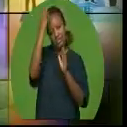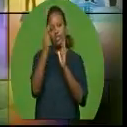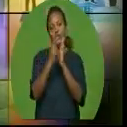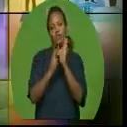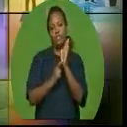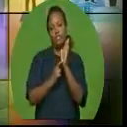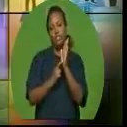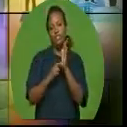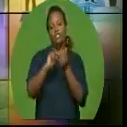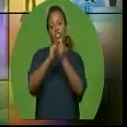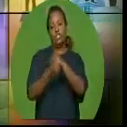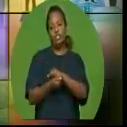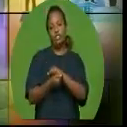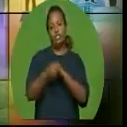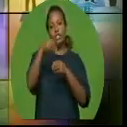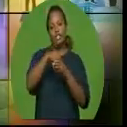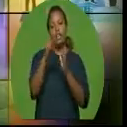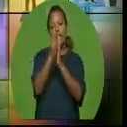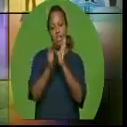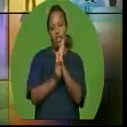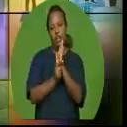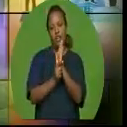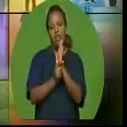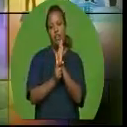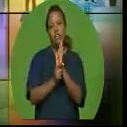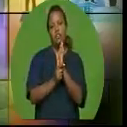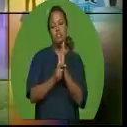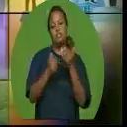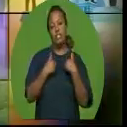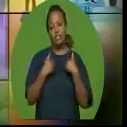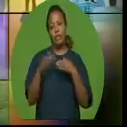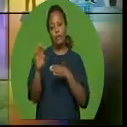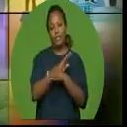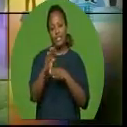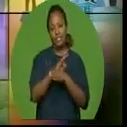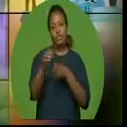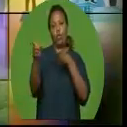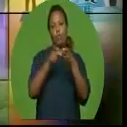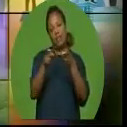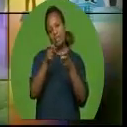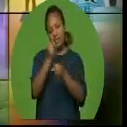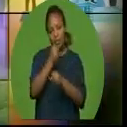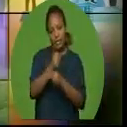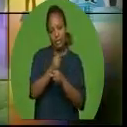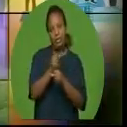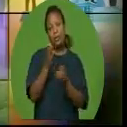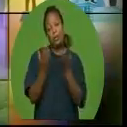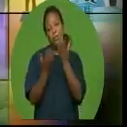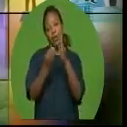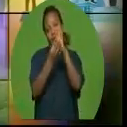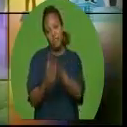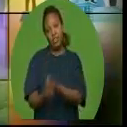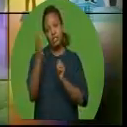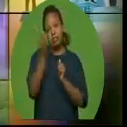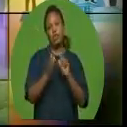regulation. Changes in the legal institutional setting in which businesses operate may